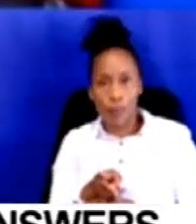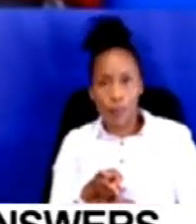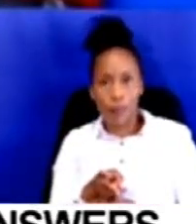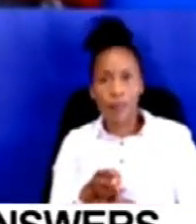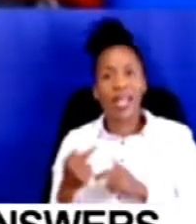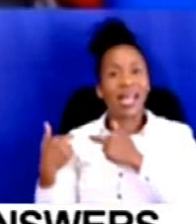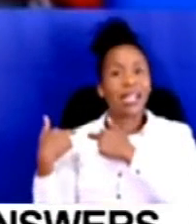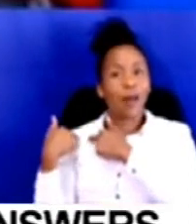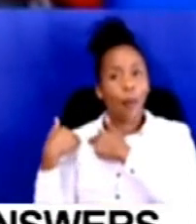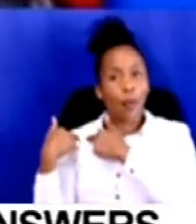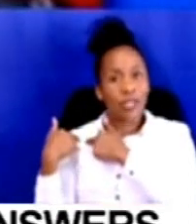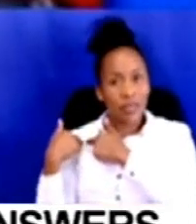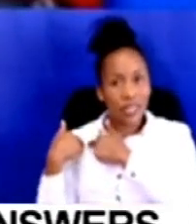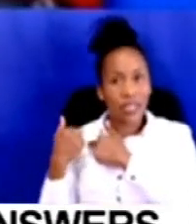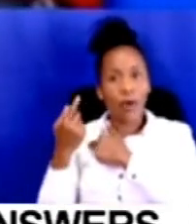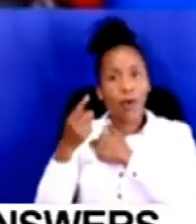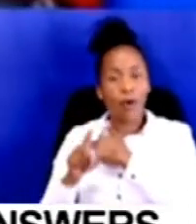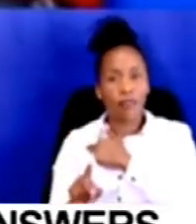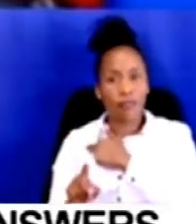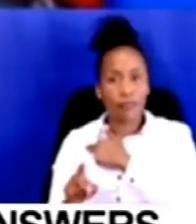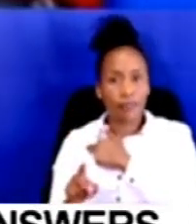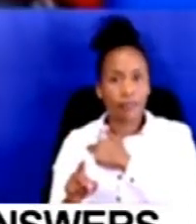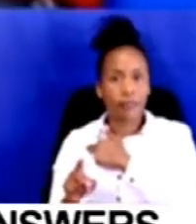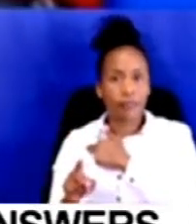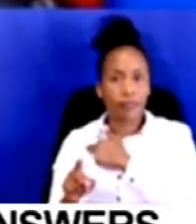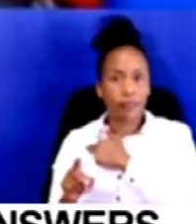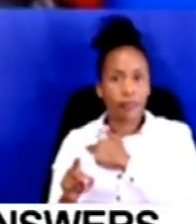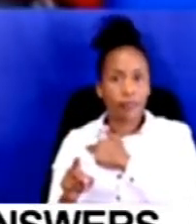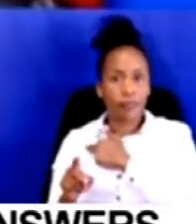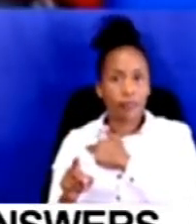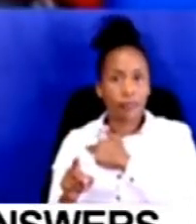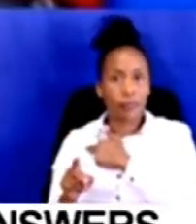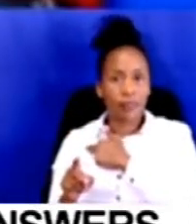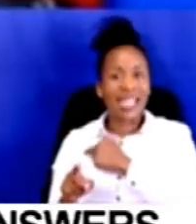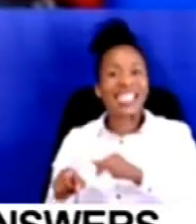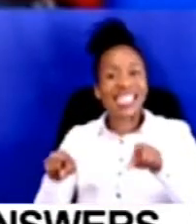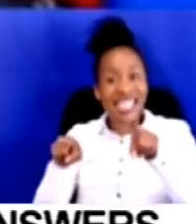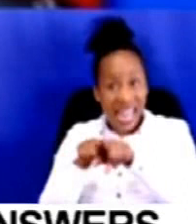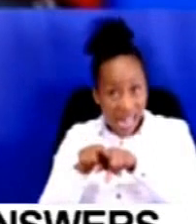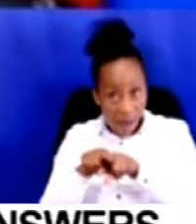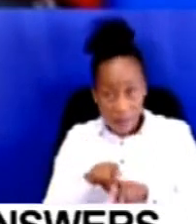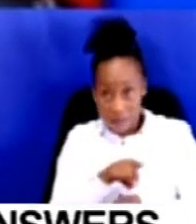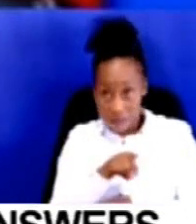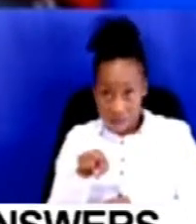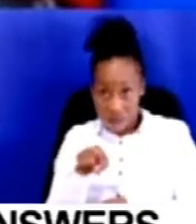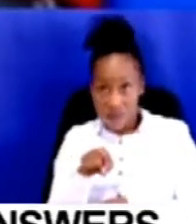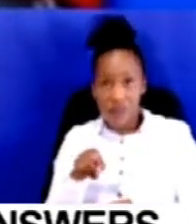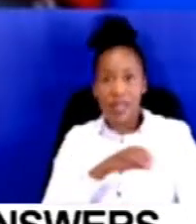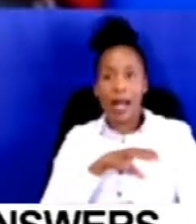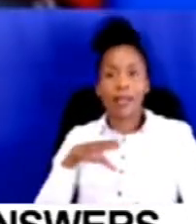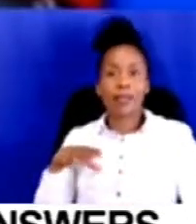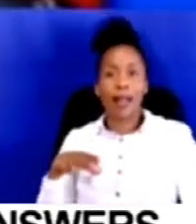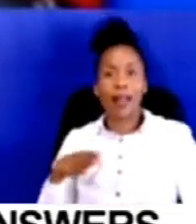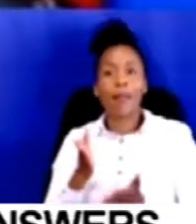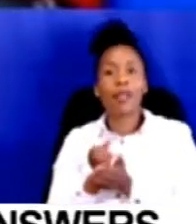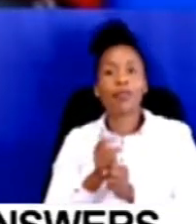the responsibility of the very same council to ensure